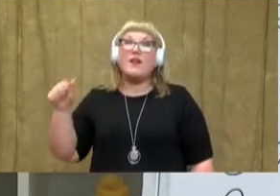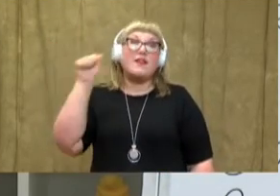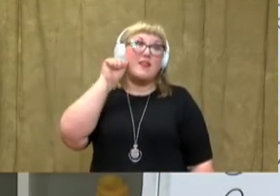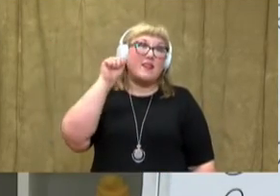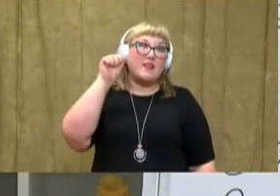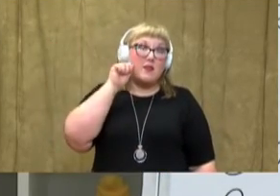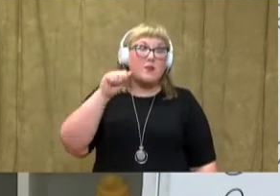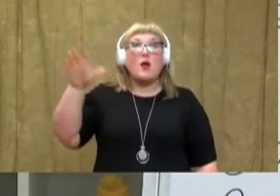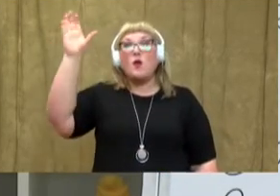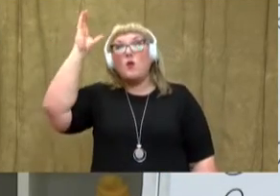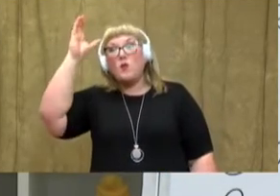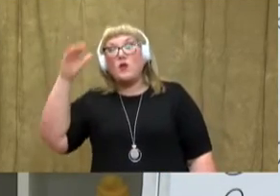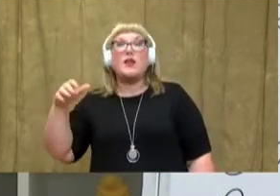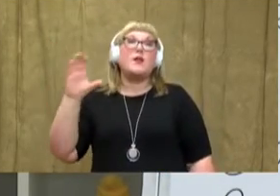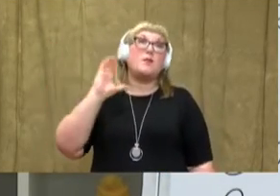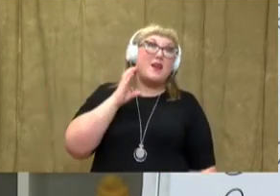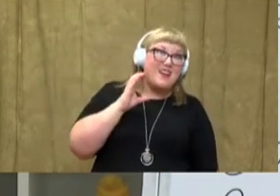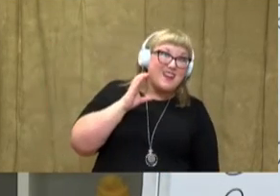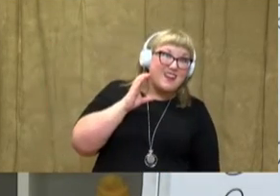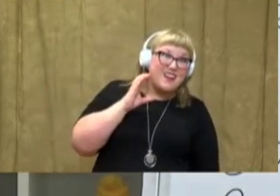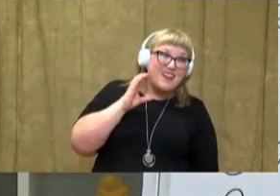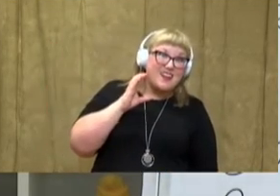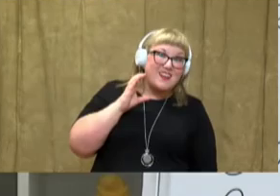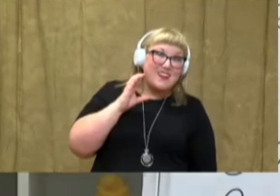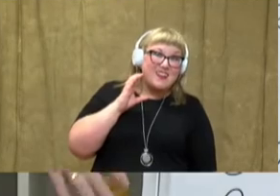tía, primo, prima,